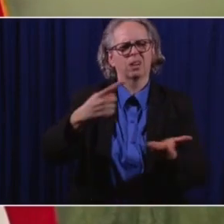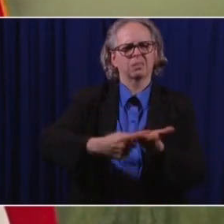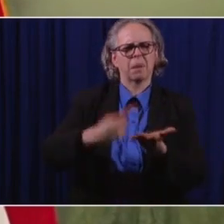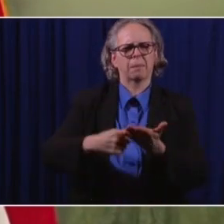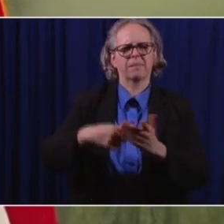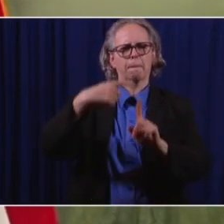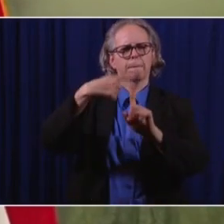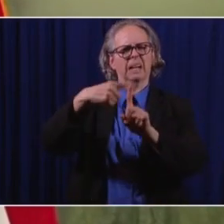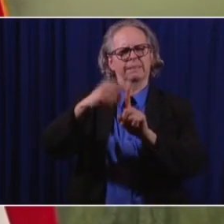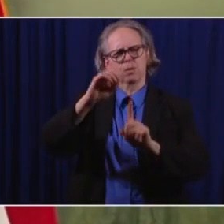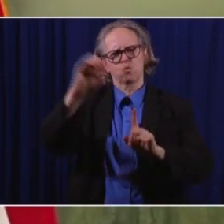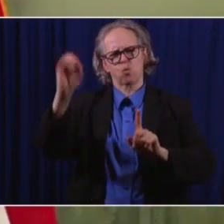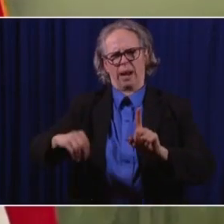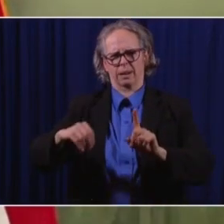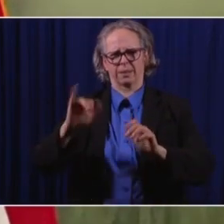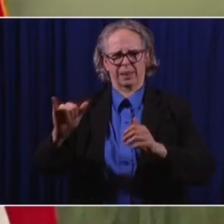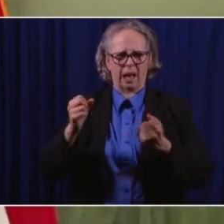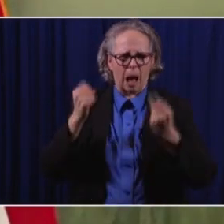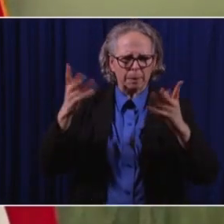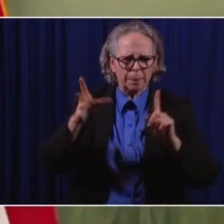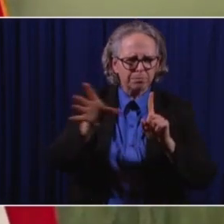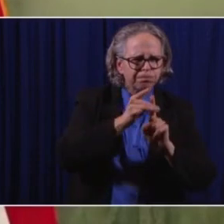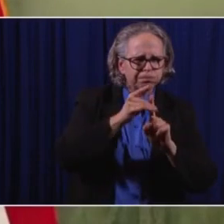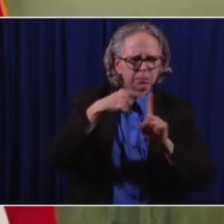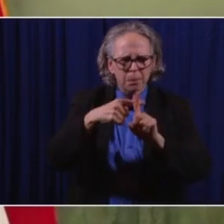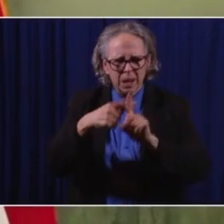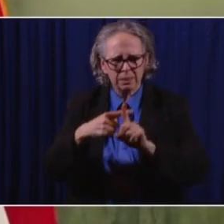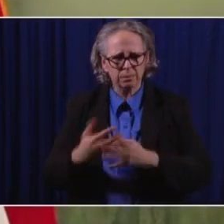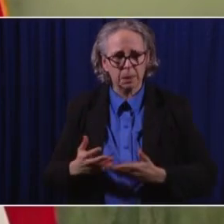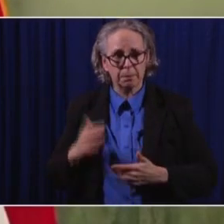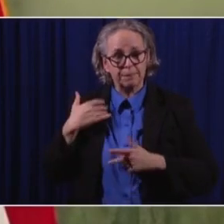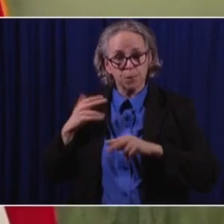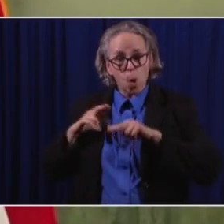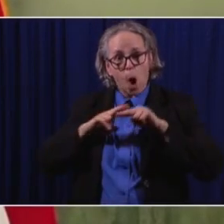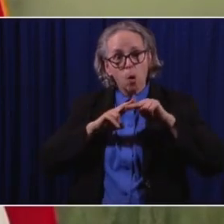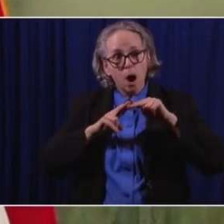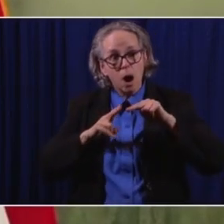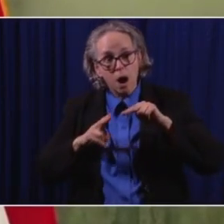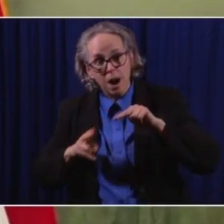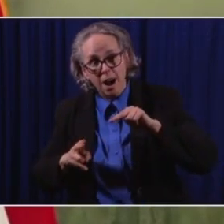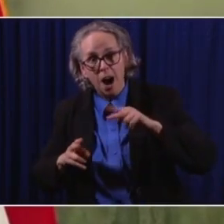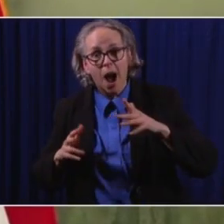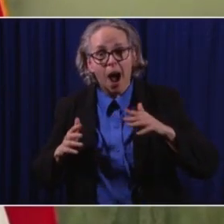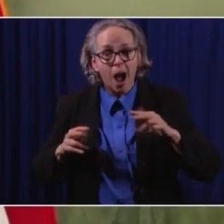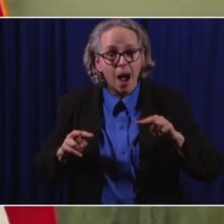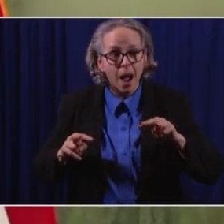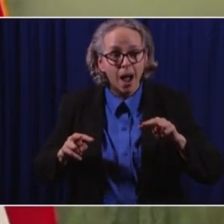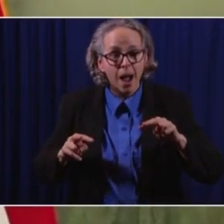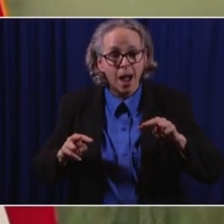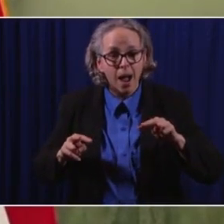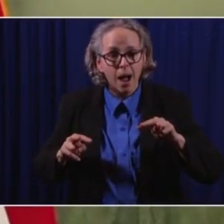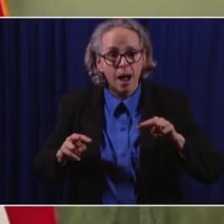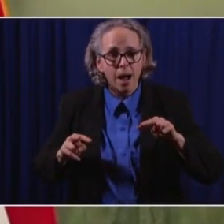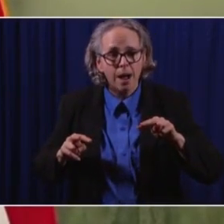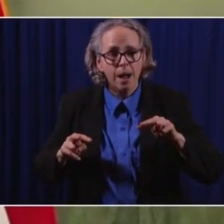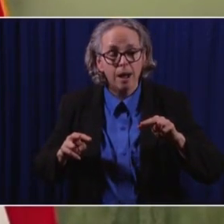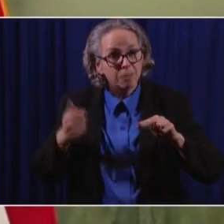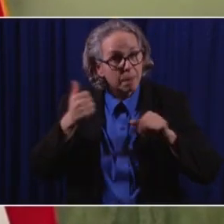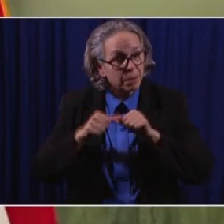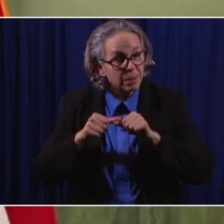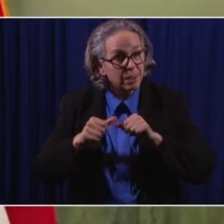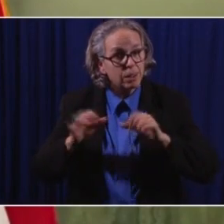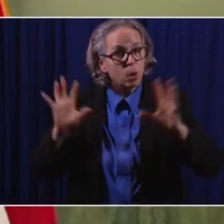Positivity was going down for quite some time, and we were just delighted. Again, this is if you take the total number of cases